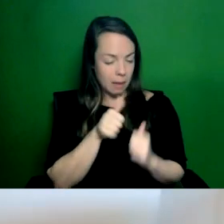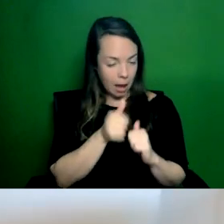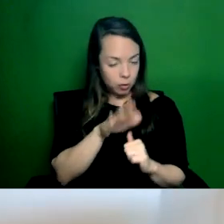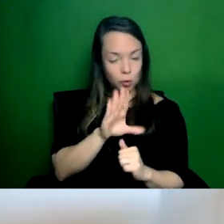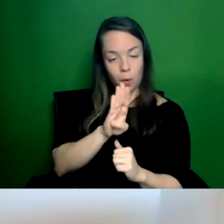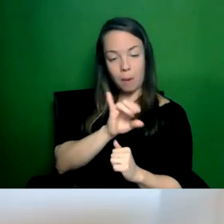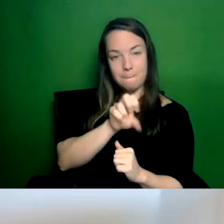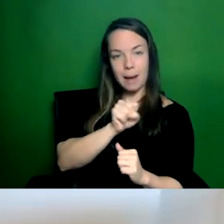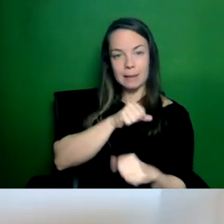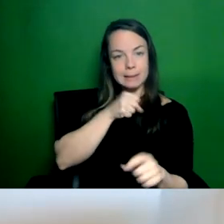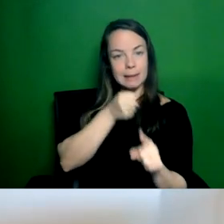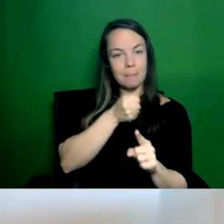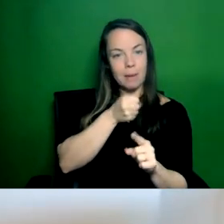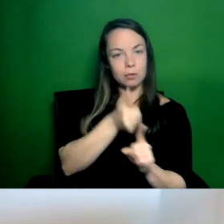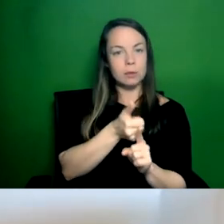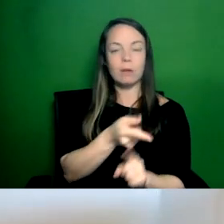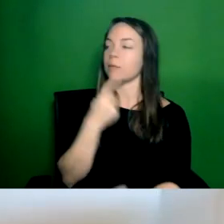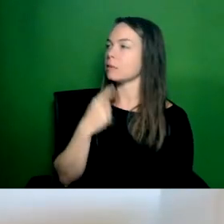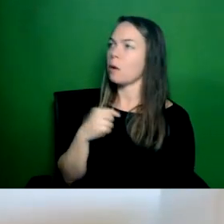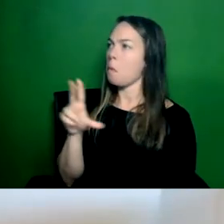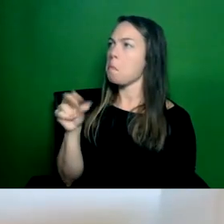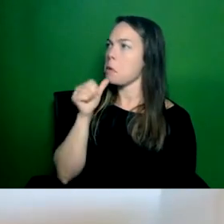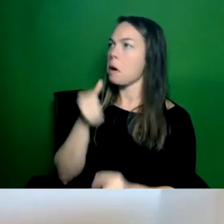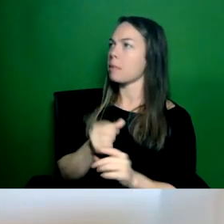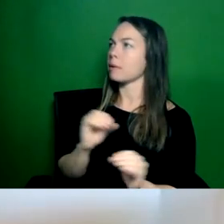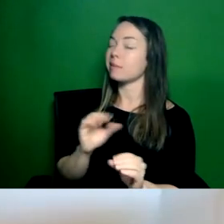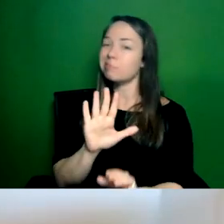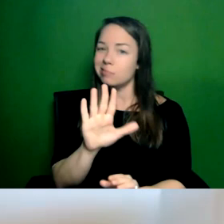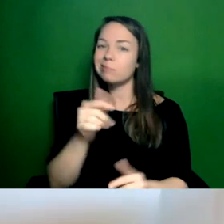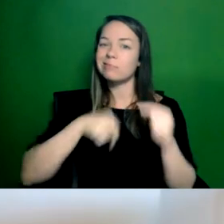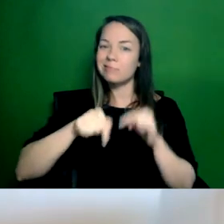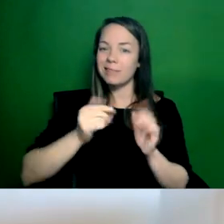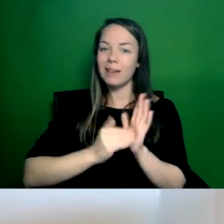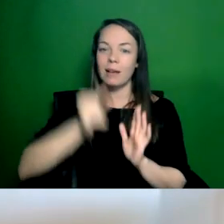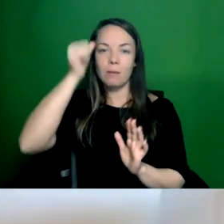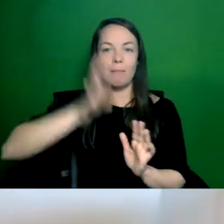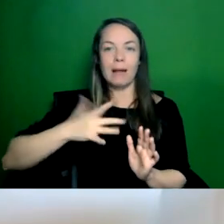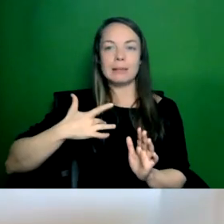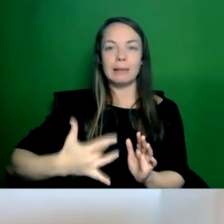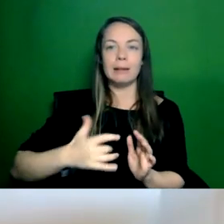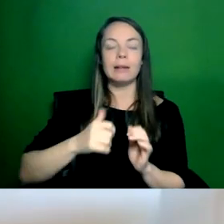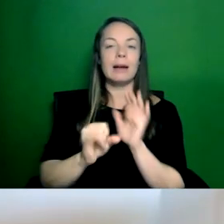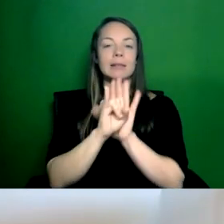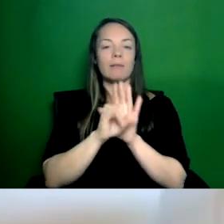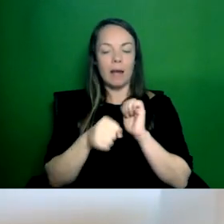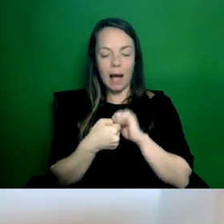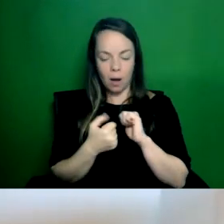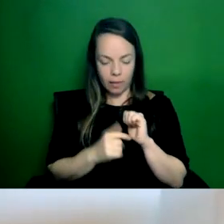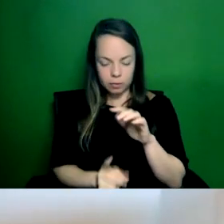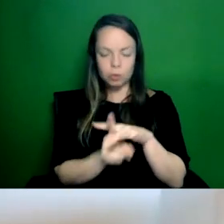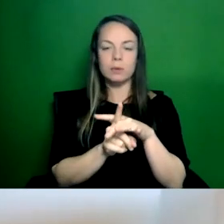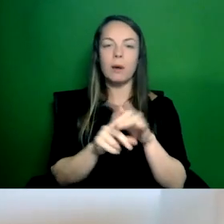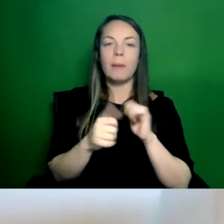my bias doesn't impact anything. Well, that's the thing. So masculinity comes back into, it's more about identifying how these things show up and how you respond to